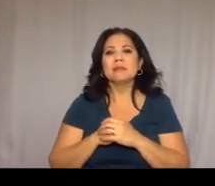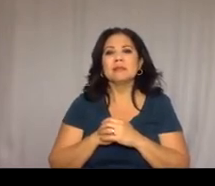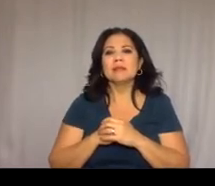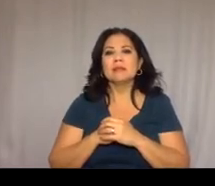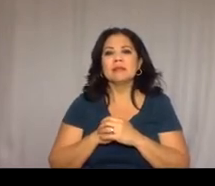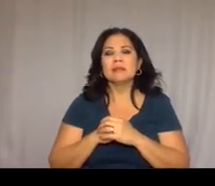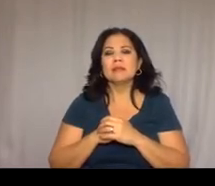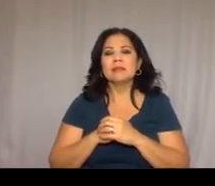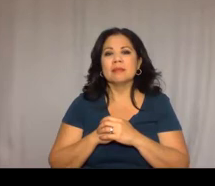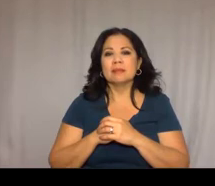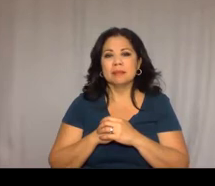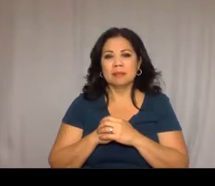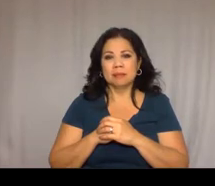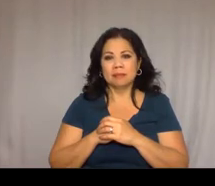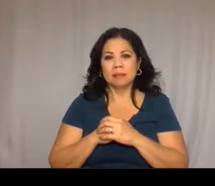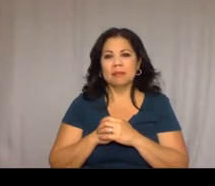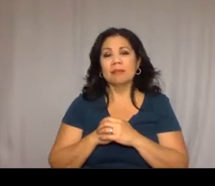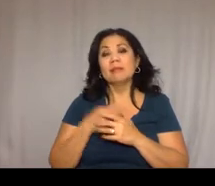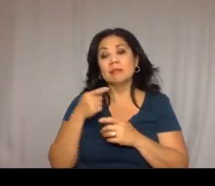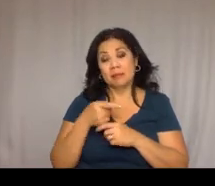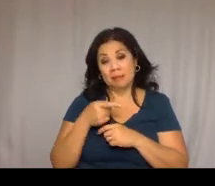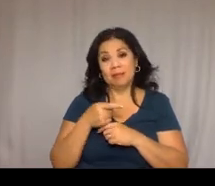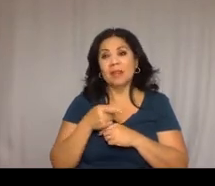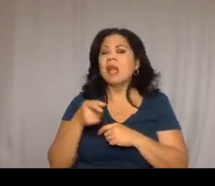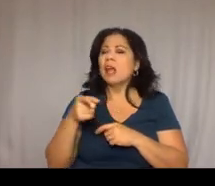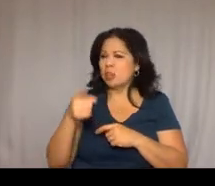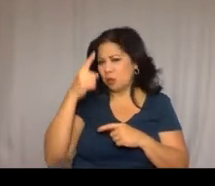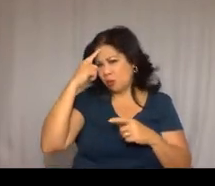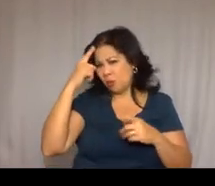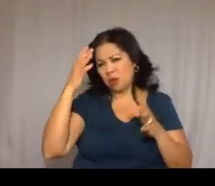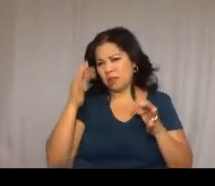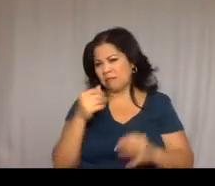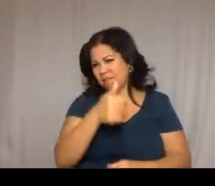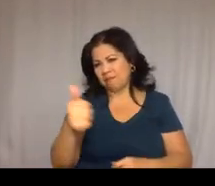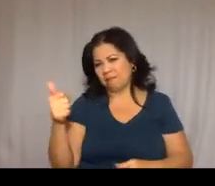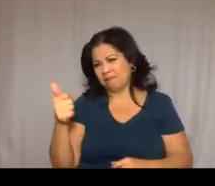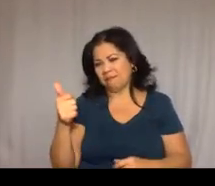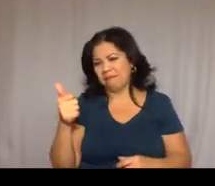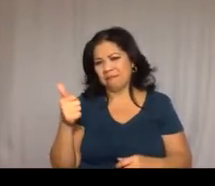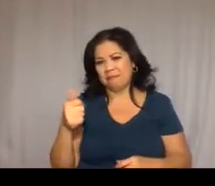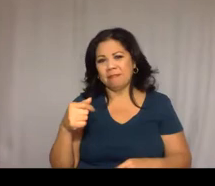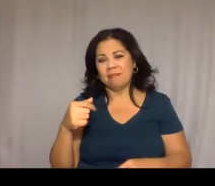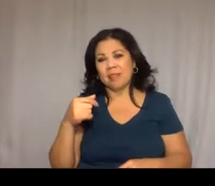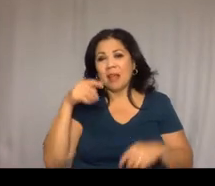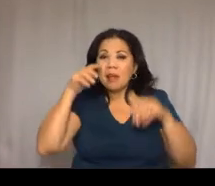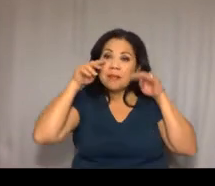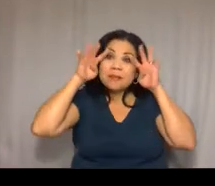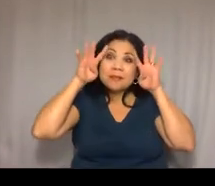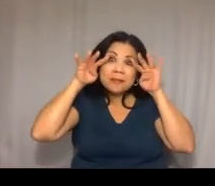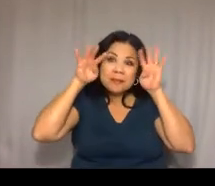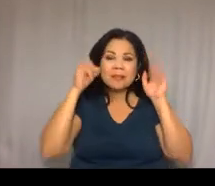too. All right, so there's my guy. Now you're welcome to give your bear eyelashes if you